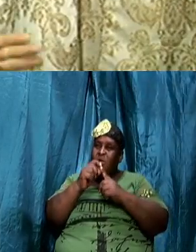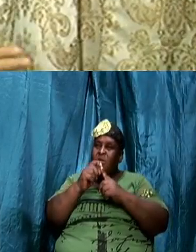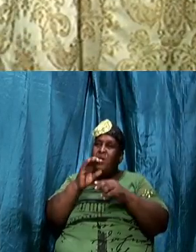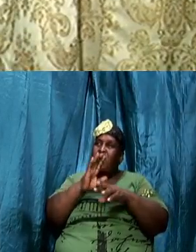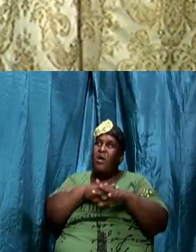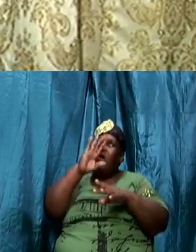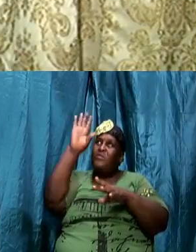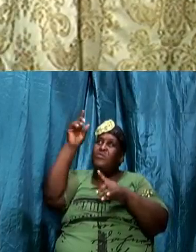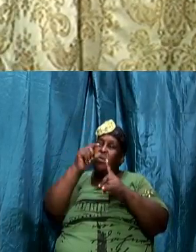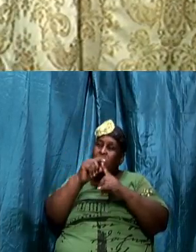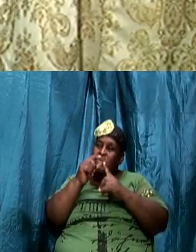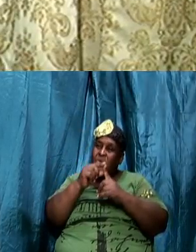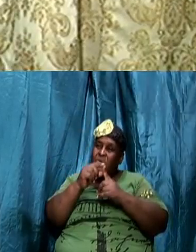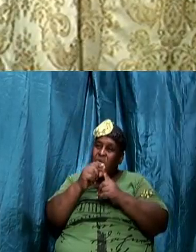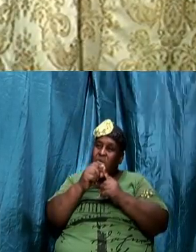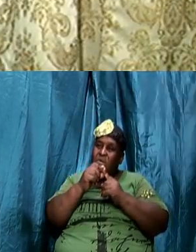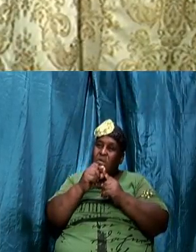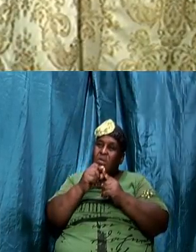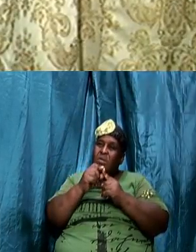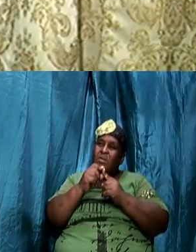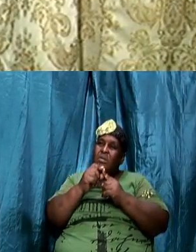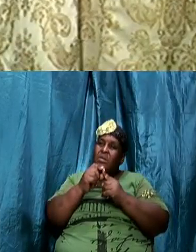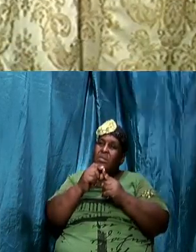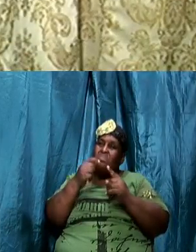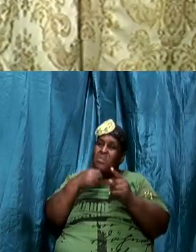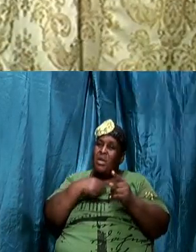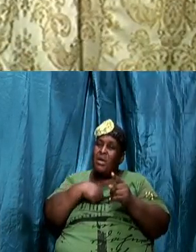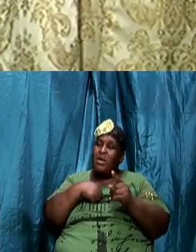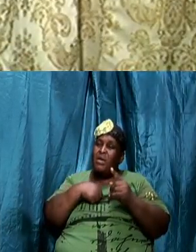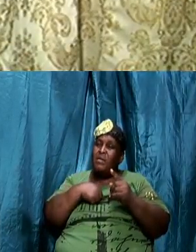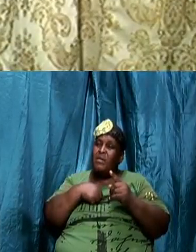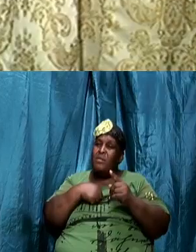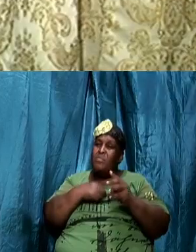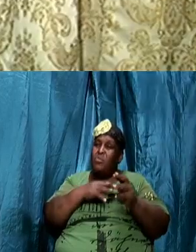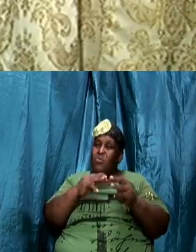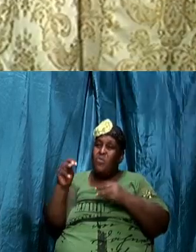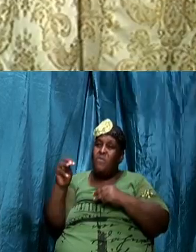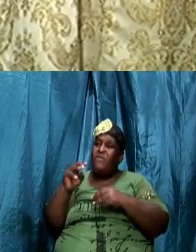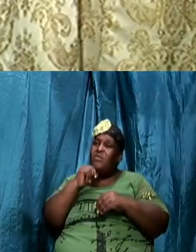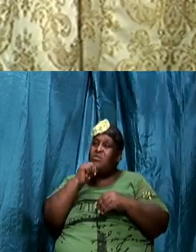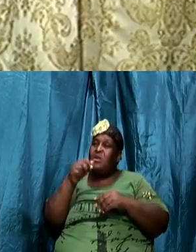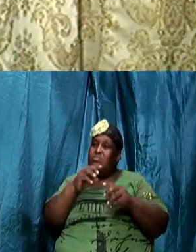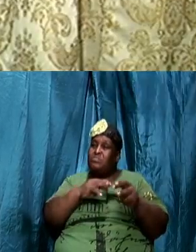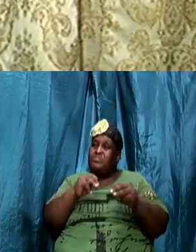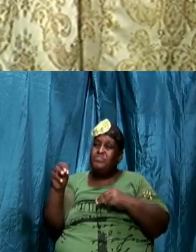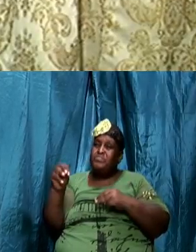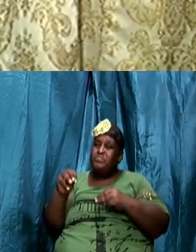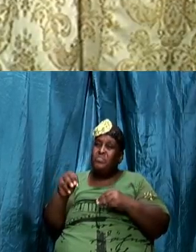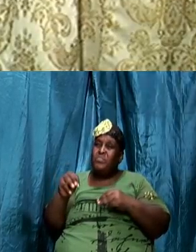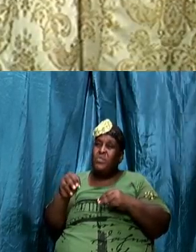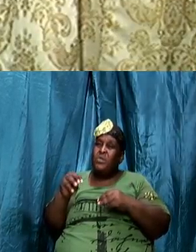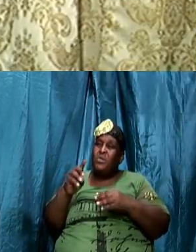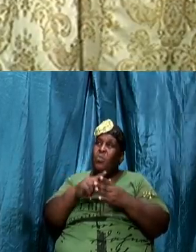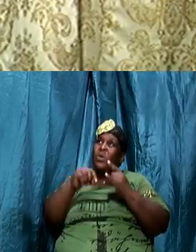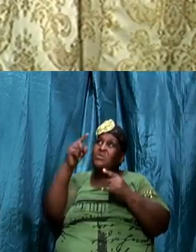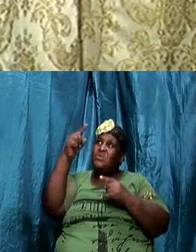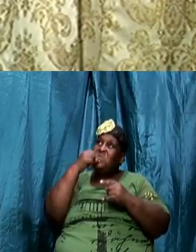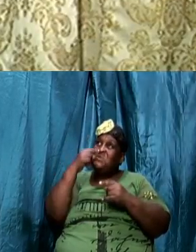word, I will move or not move. Based on your